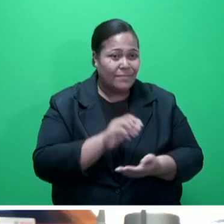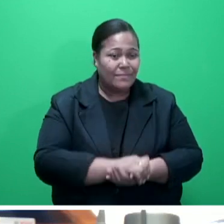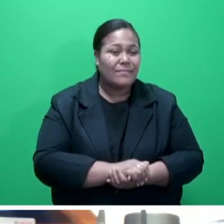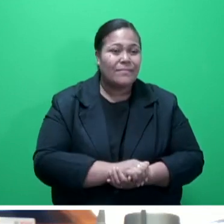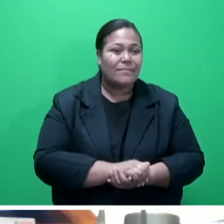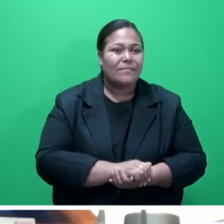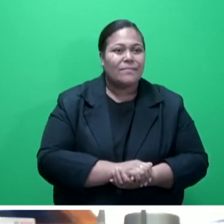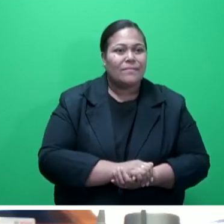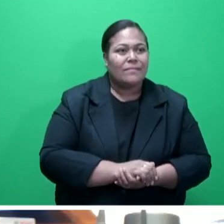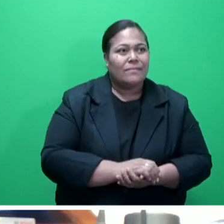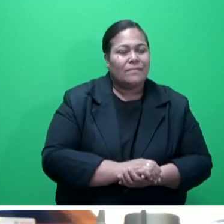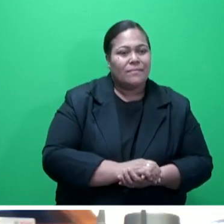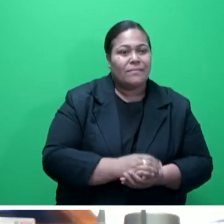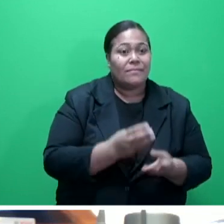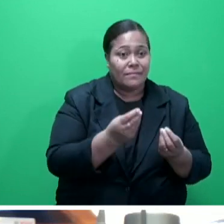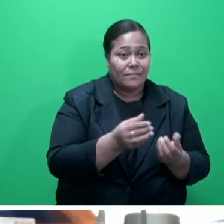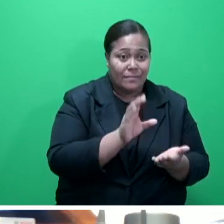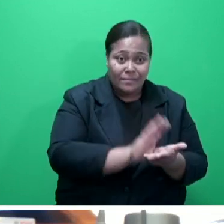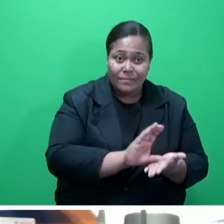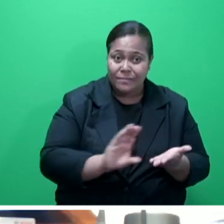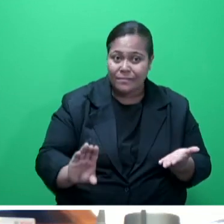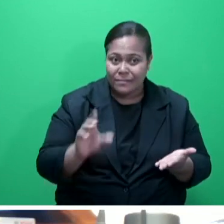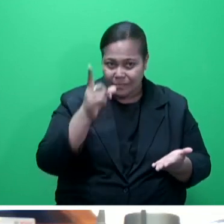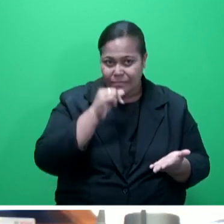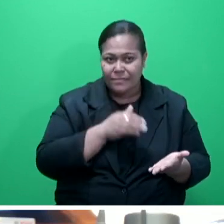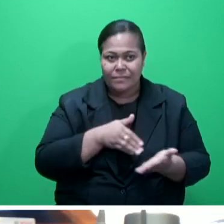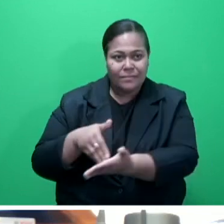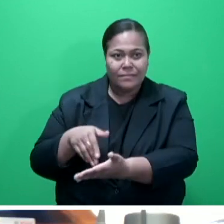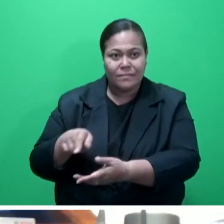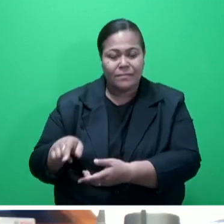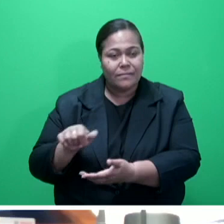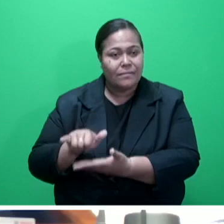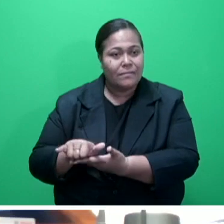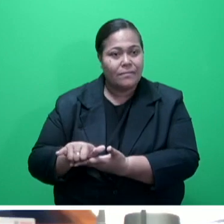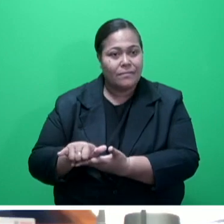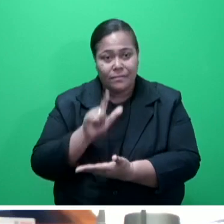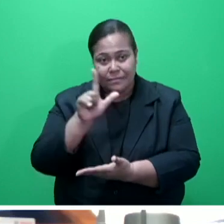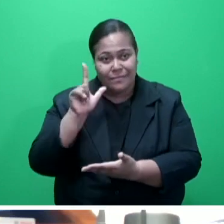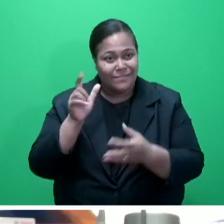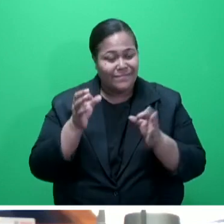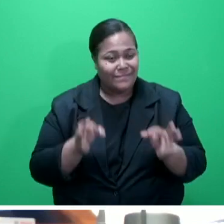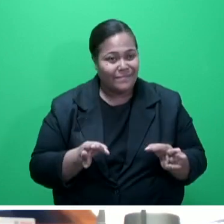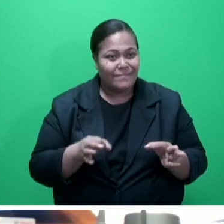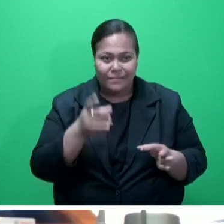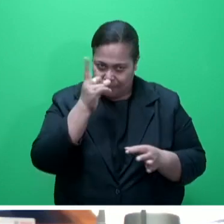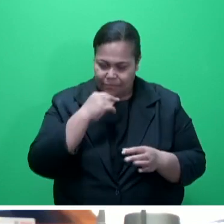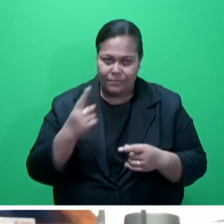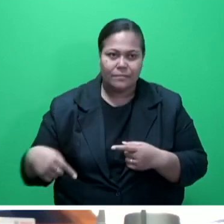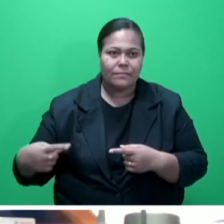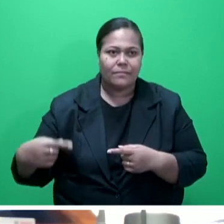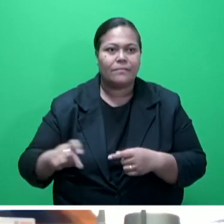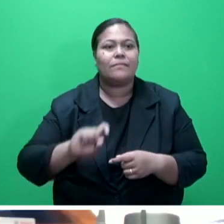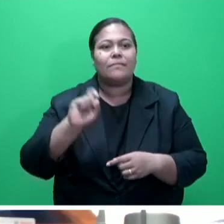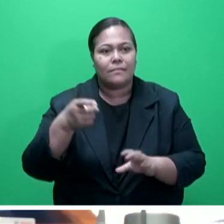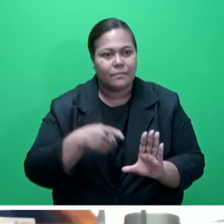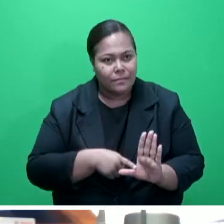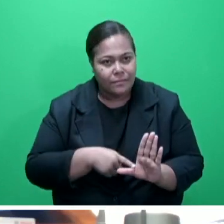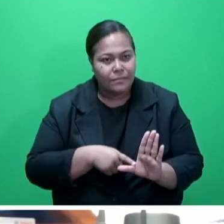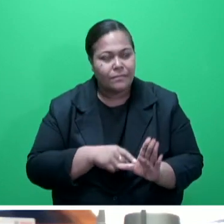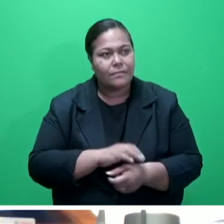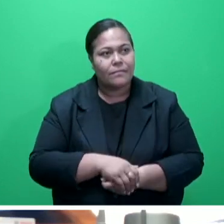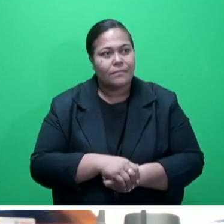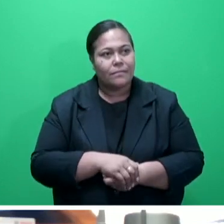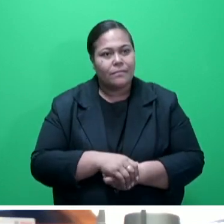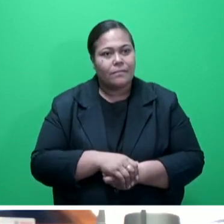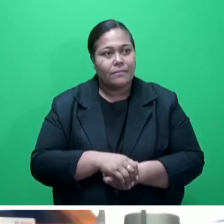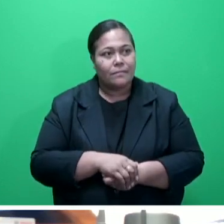will see it financially stable, or at least be able to meet its obligations into next year. And God willing, if we're able to get the bubble